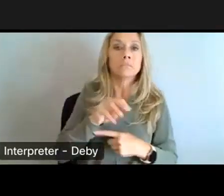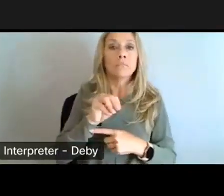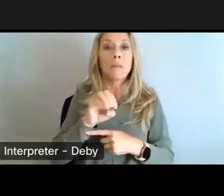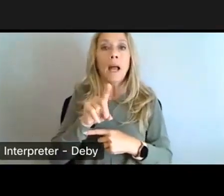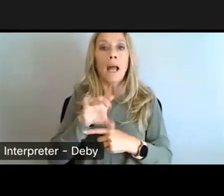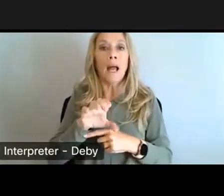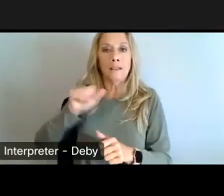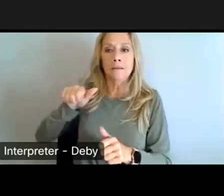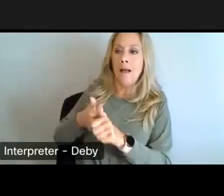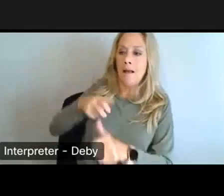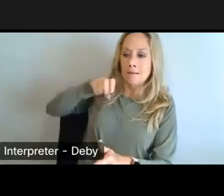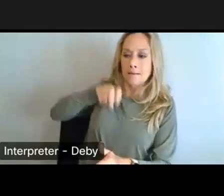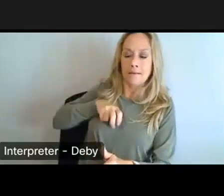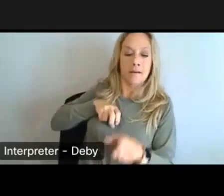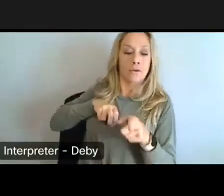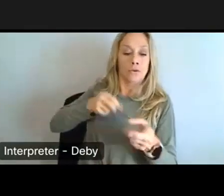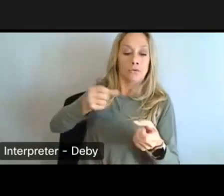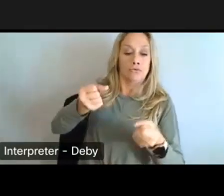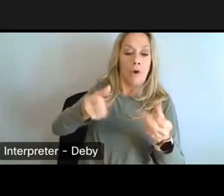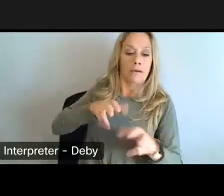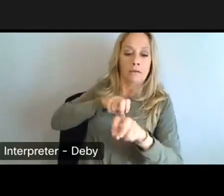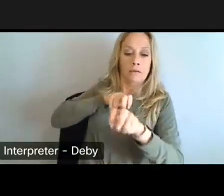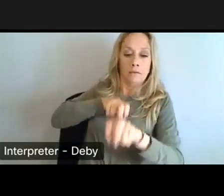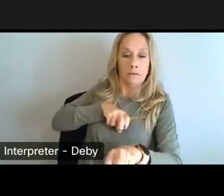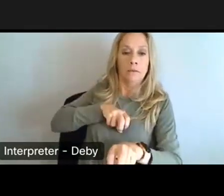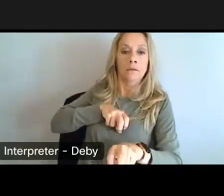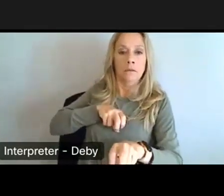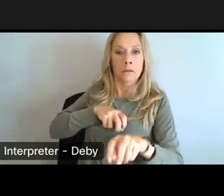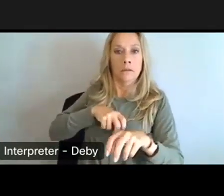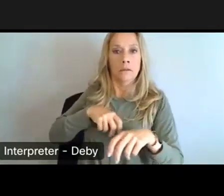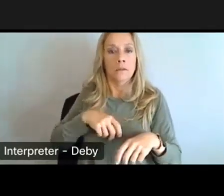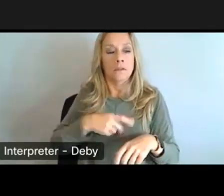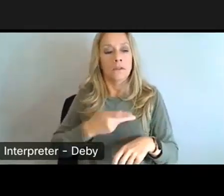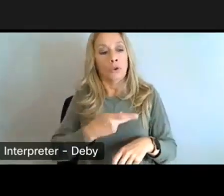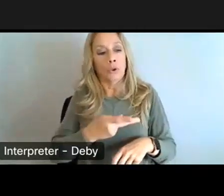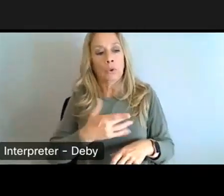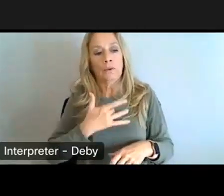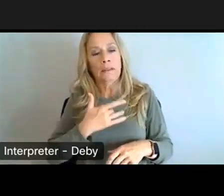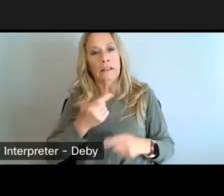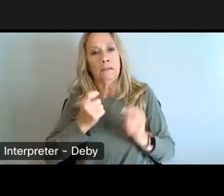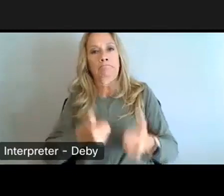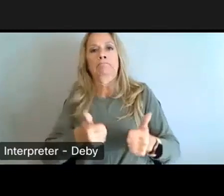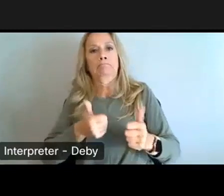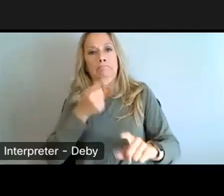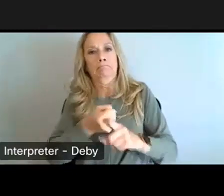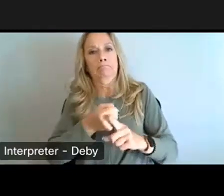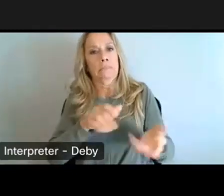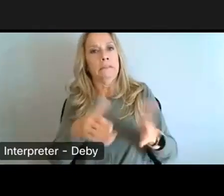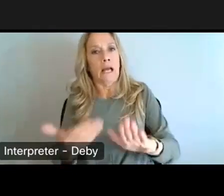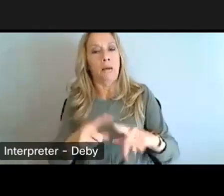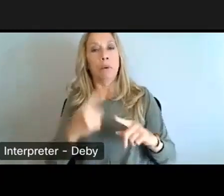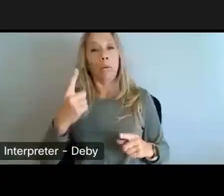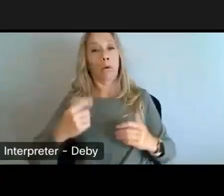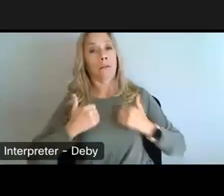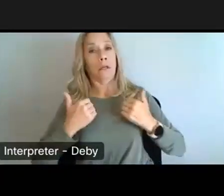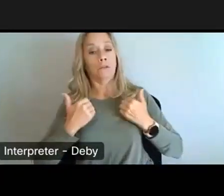the back seat behind the driver, Sergeant Cadavero, we believe they died instantly. But my youngest, Corporal